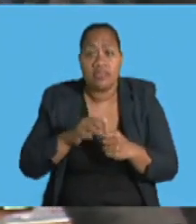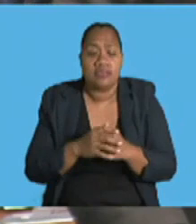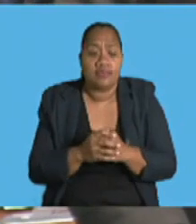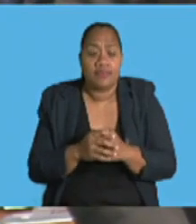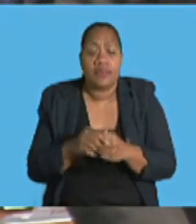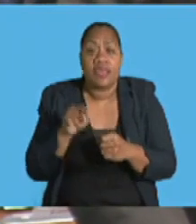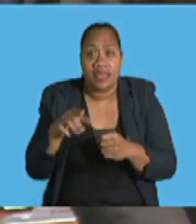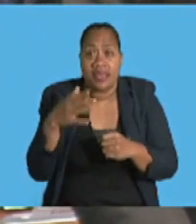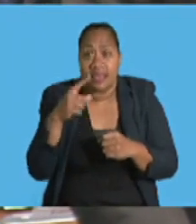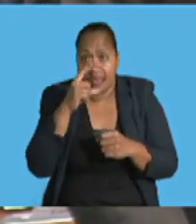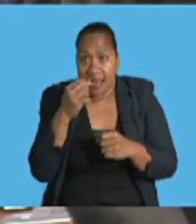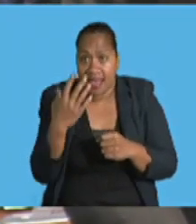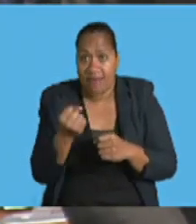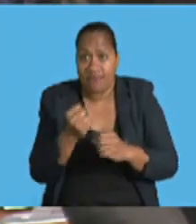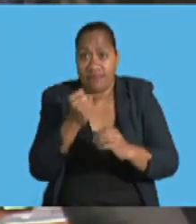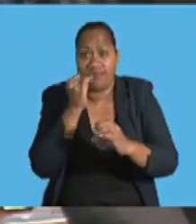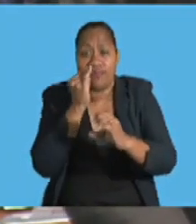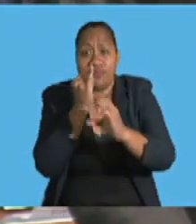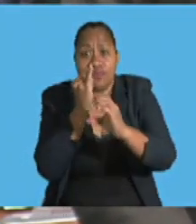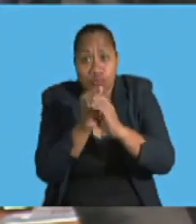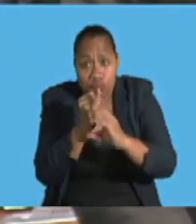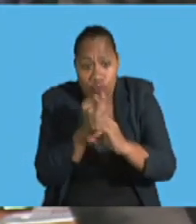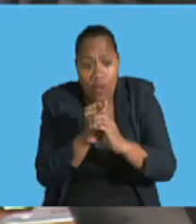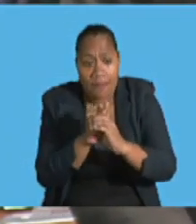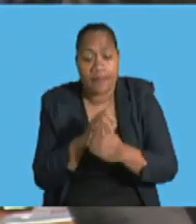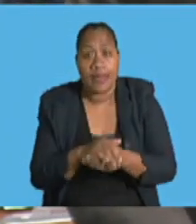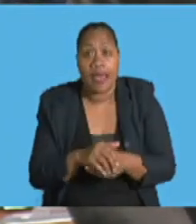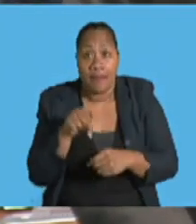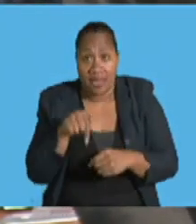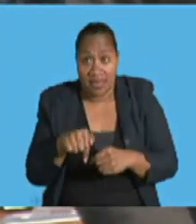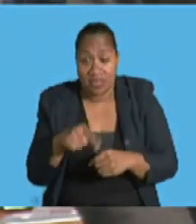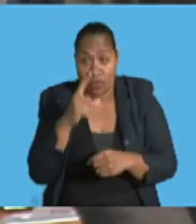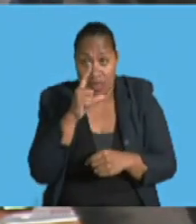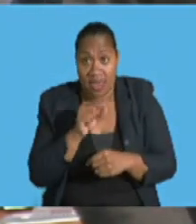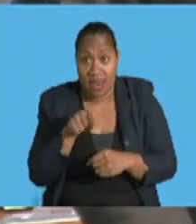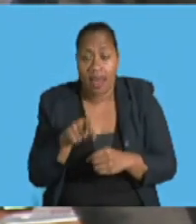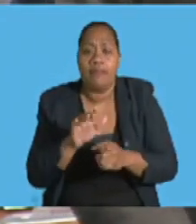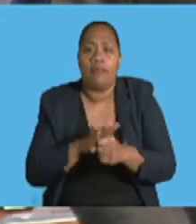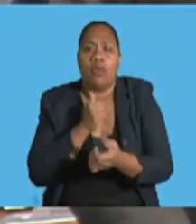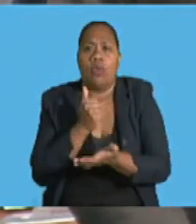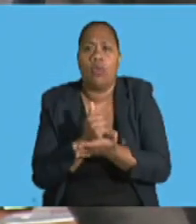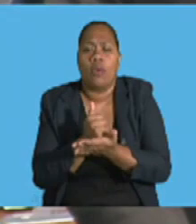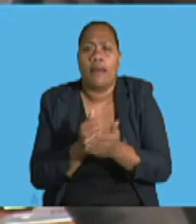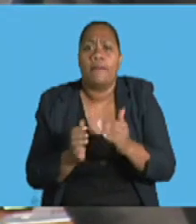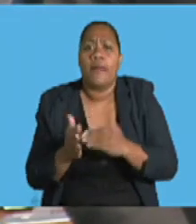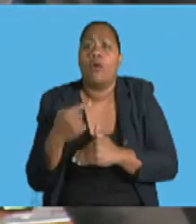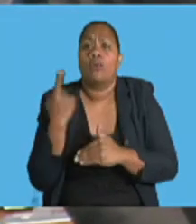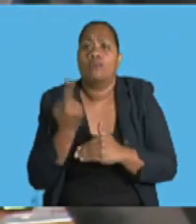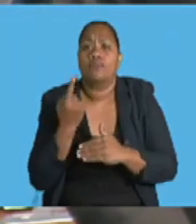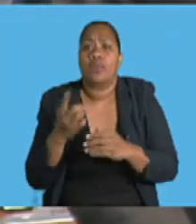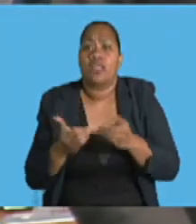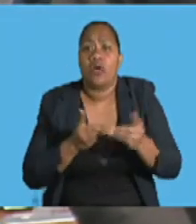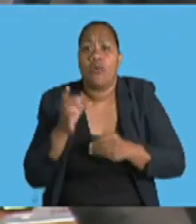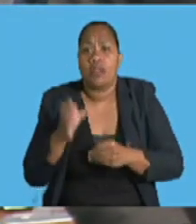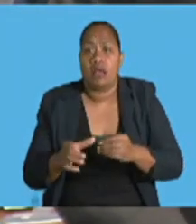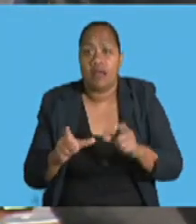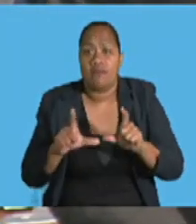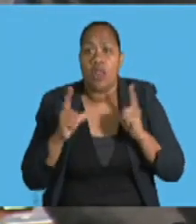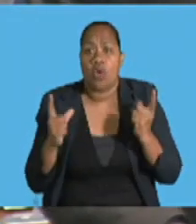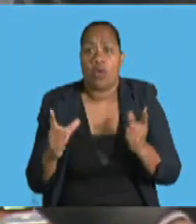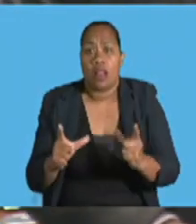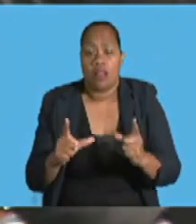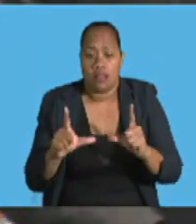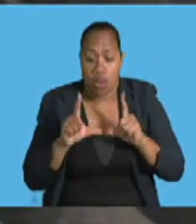opportunistic crimes, and by this weekend, as assured by the Director of Local Government and his